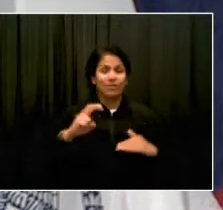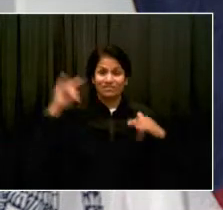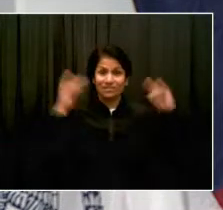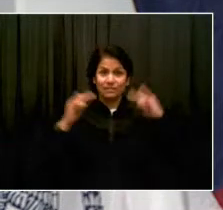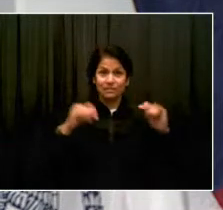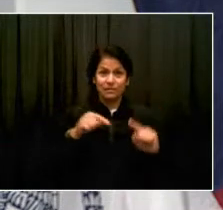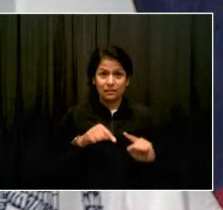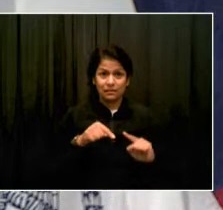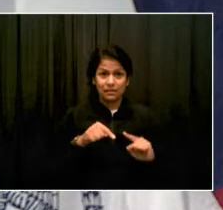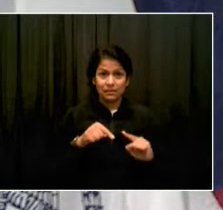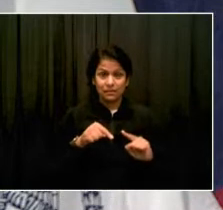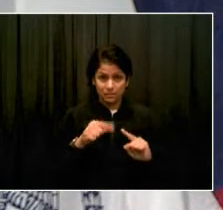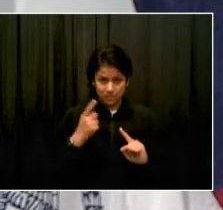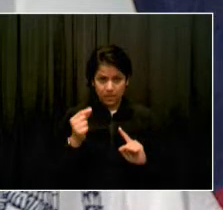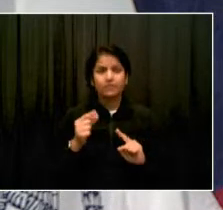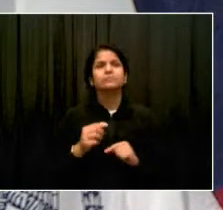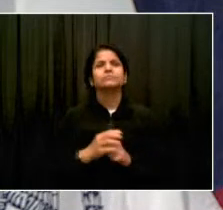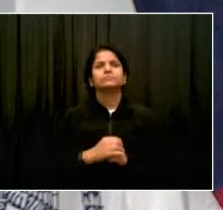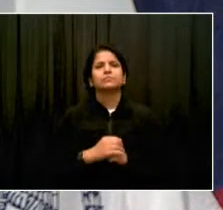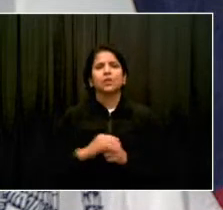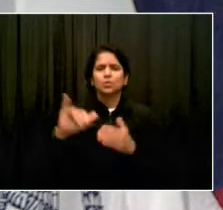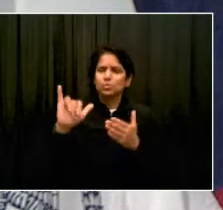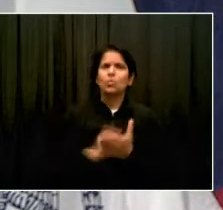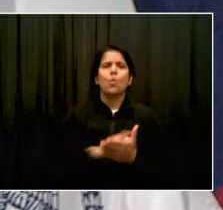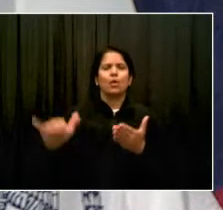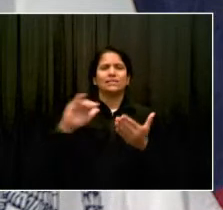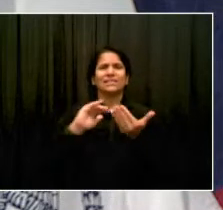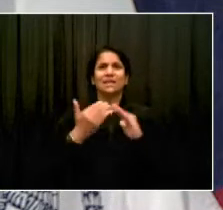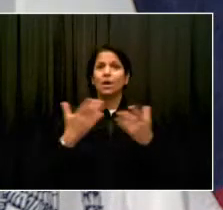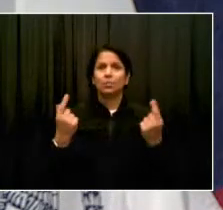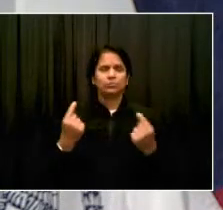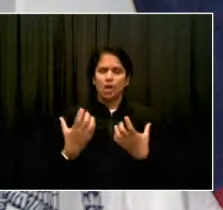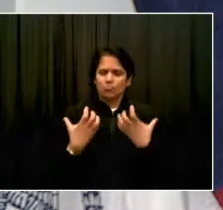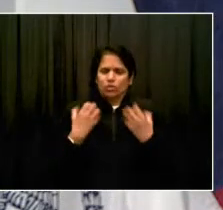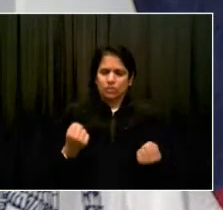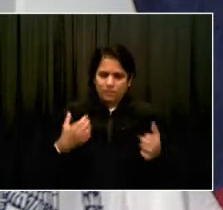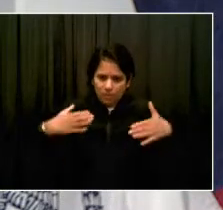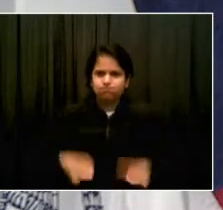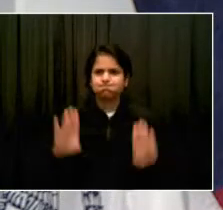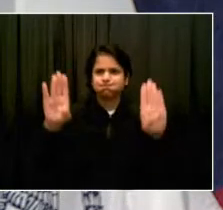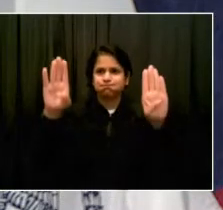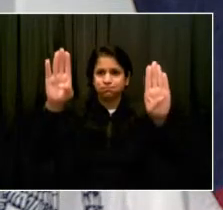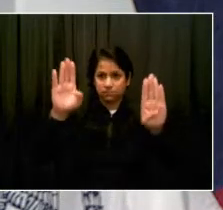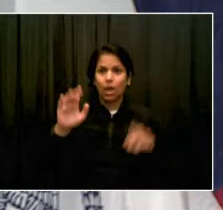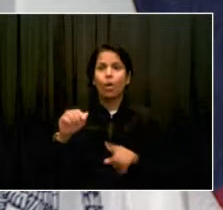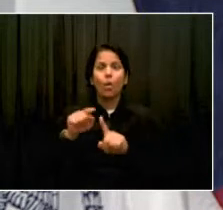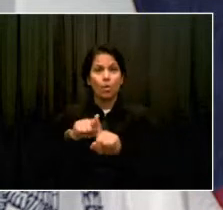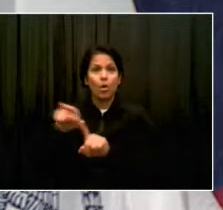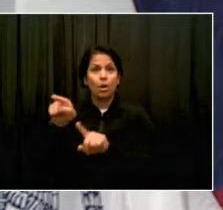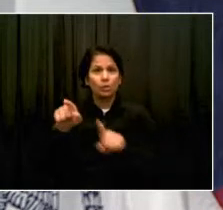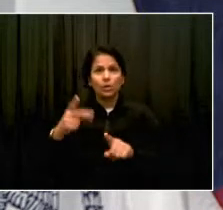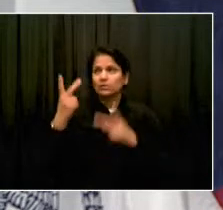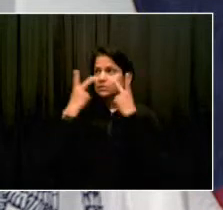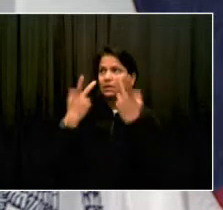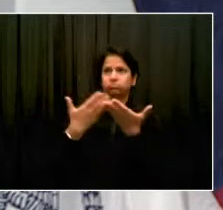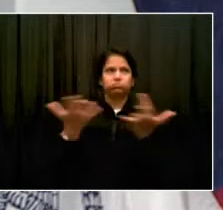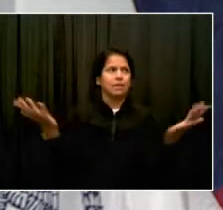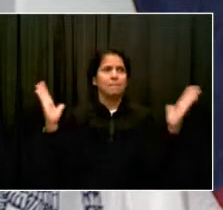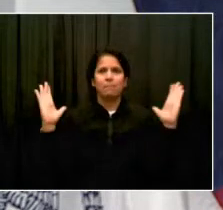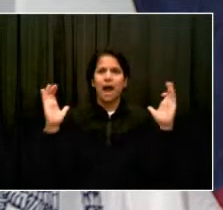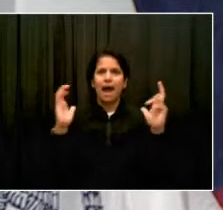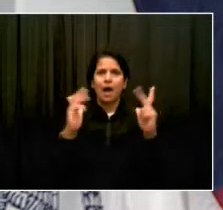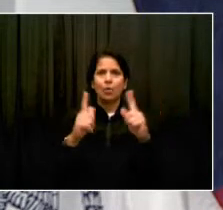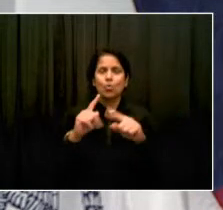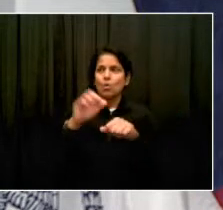the city. Activity everywhere, jobs coming back. I think people want to come to New York